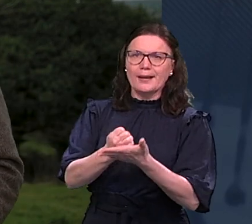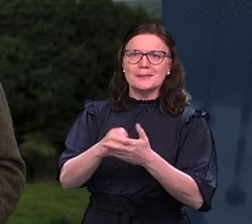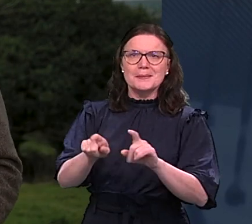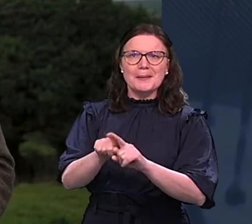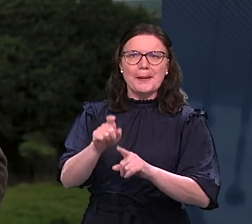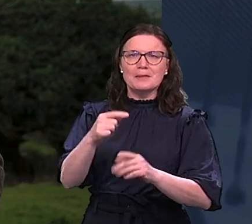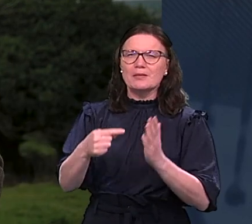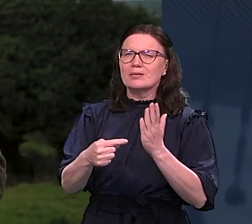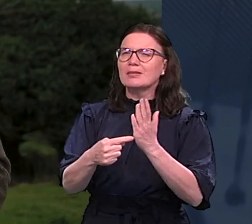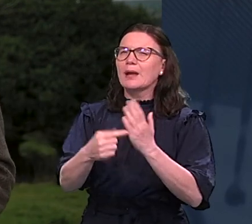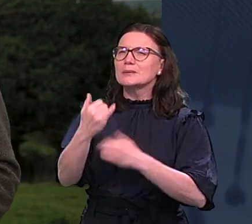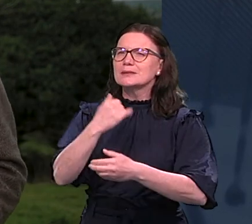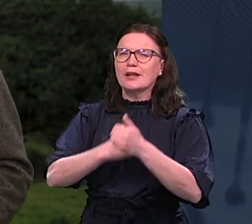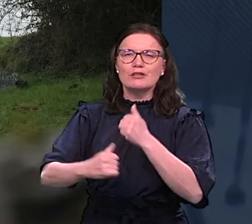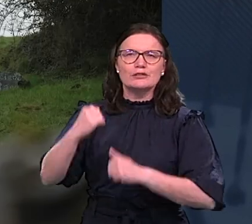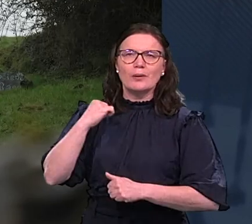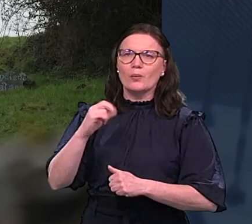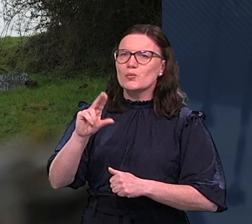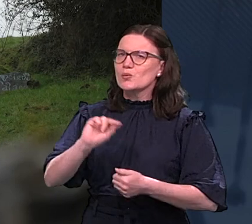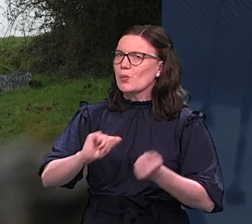of years ago, nothing has changed.